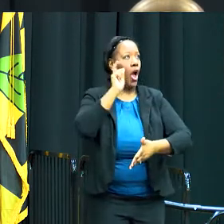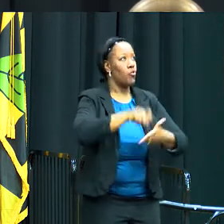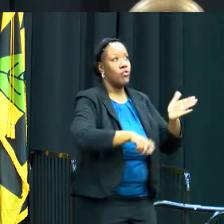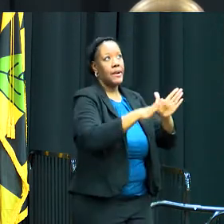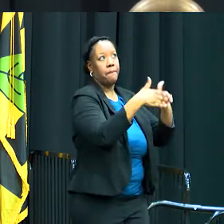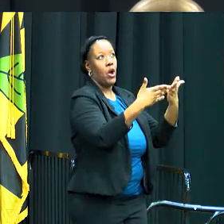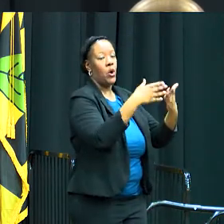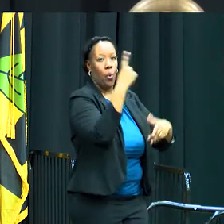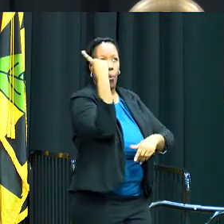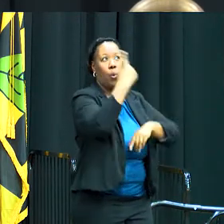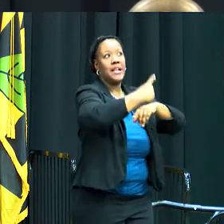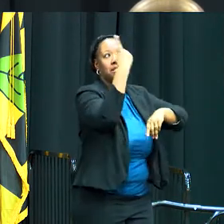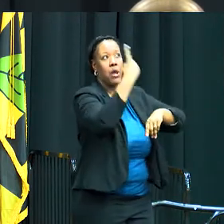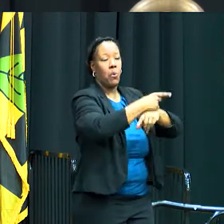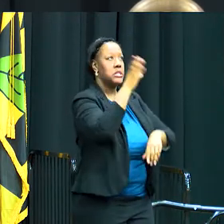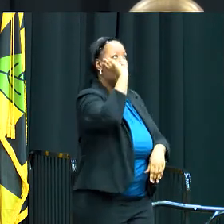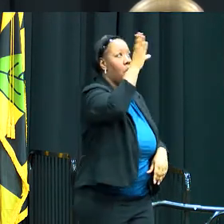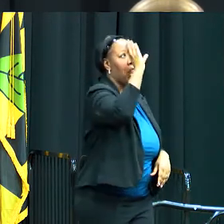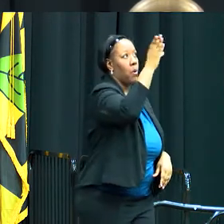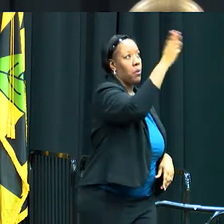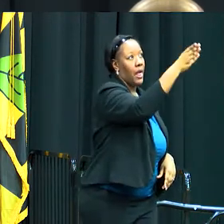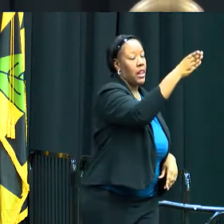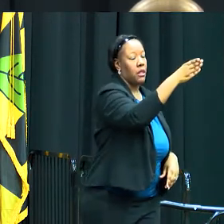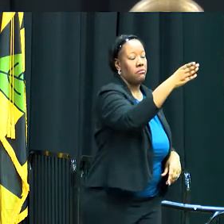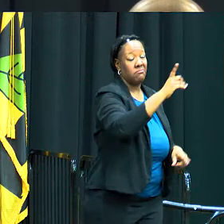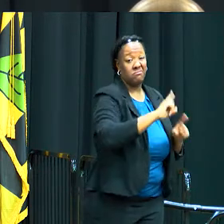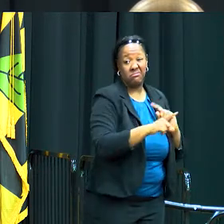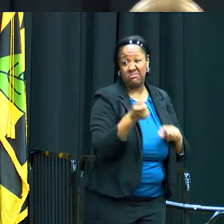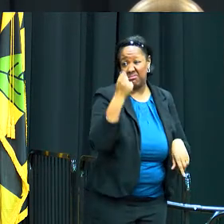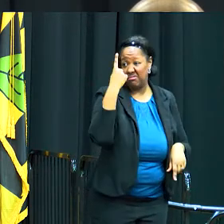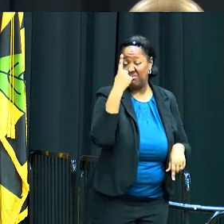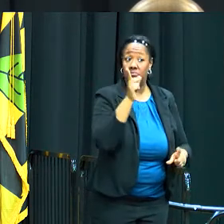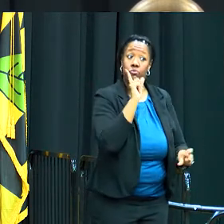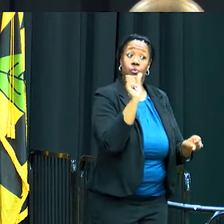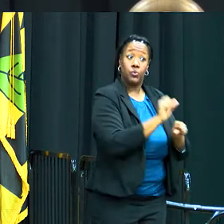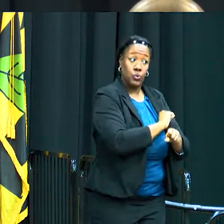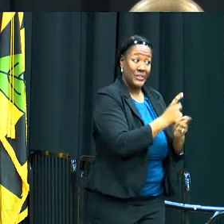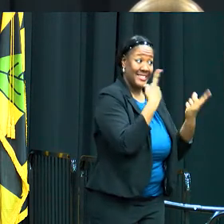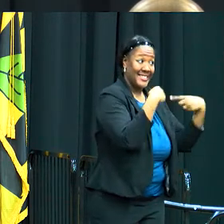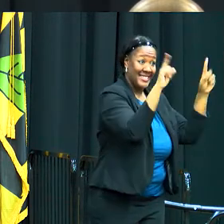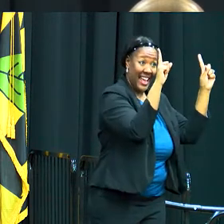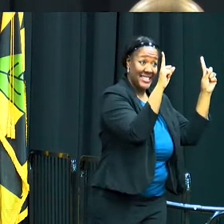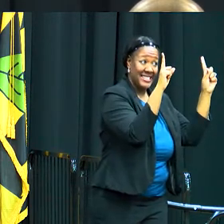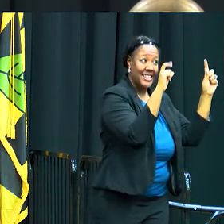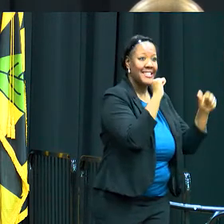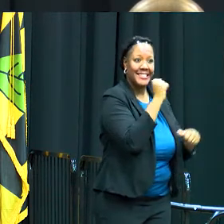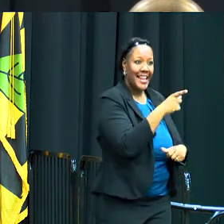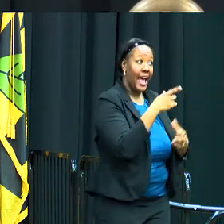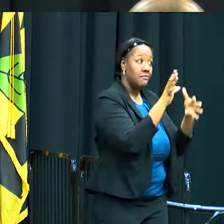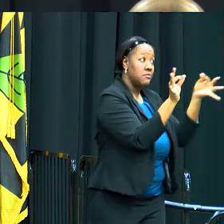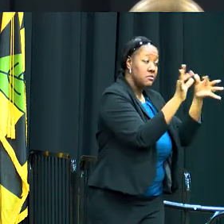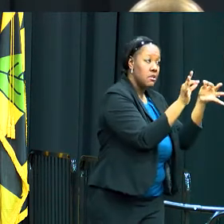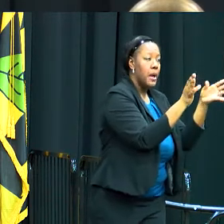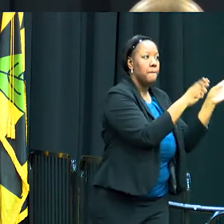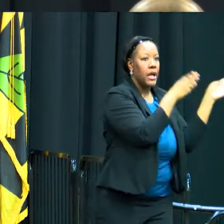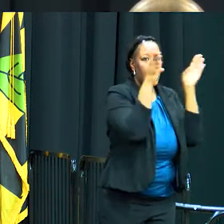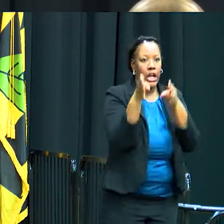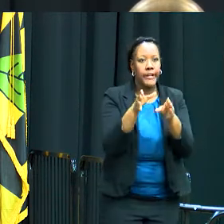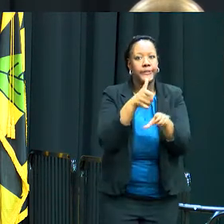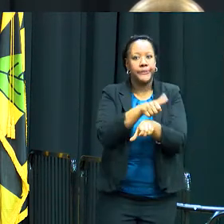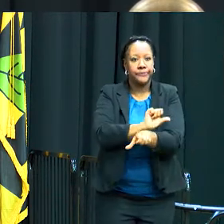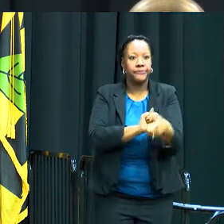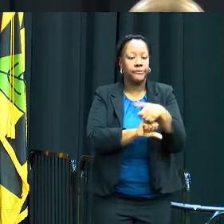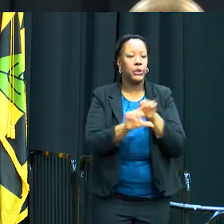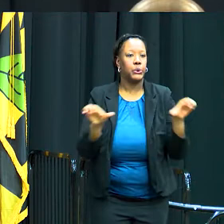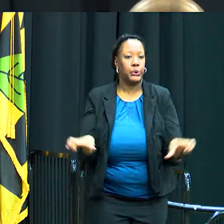degree," and so on. True success is achieved by making your dreams come to pass. The people who achieve